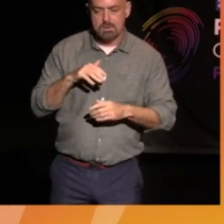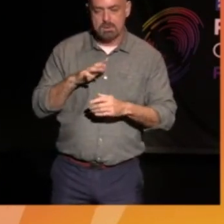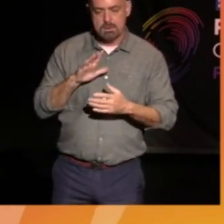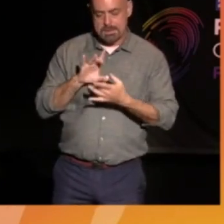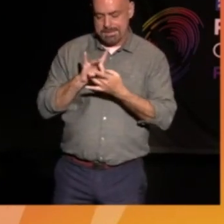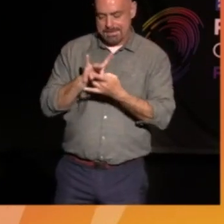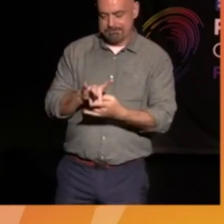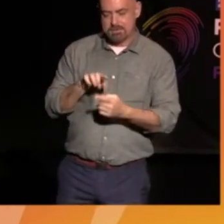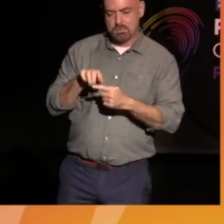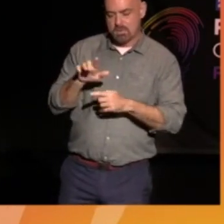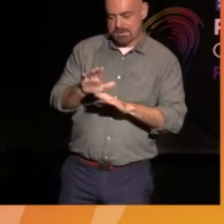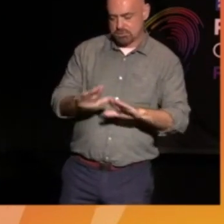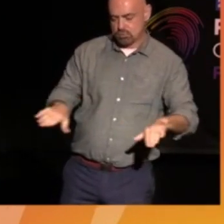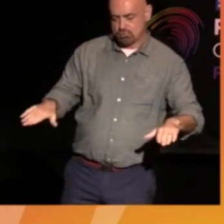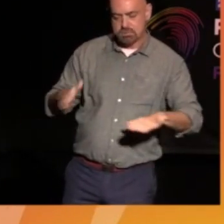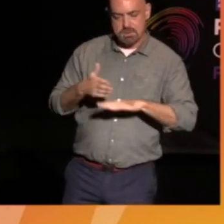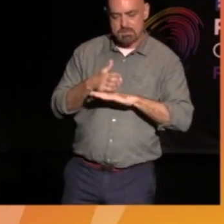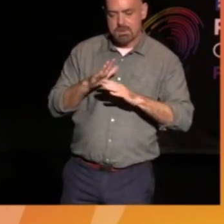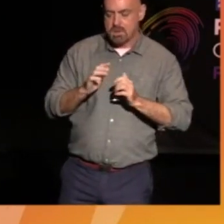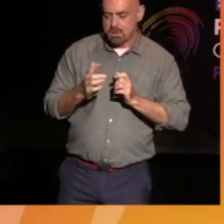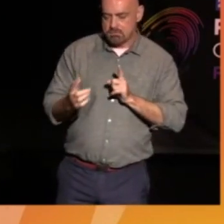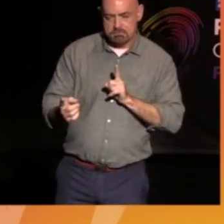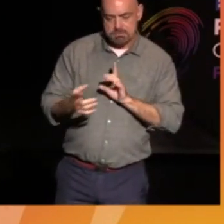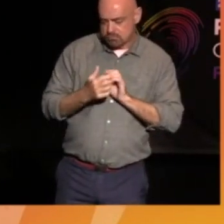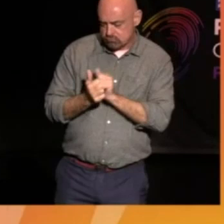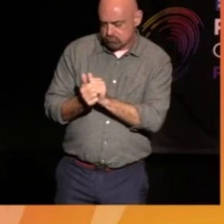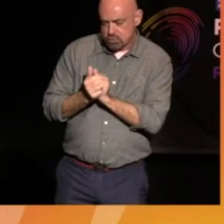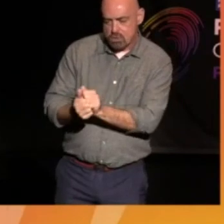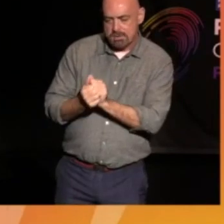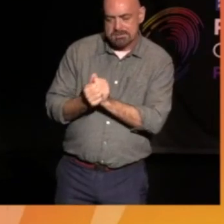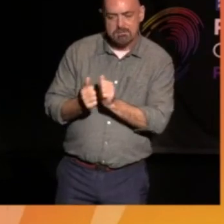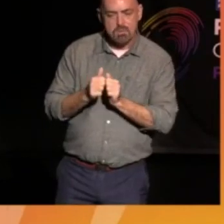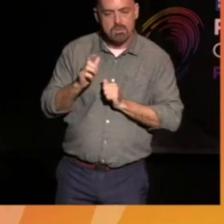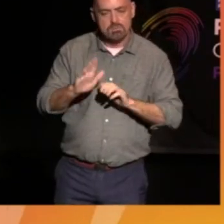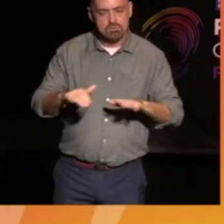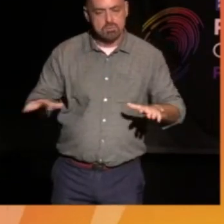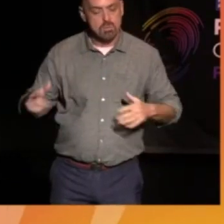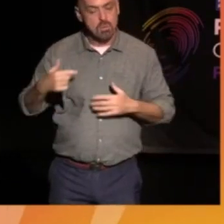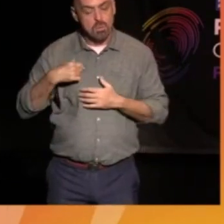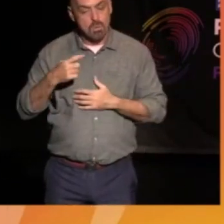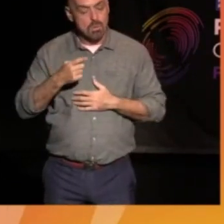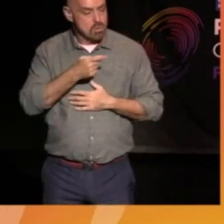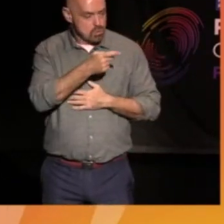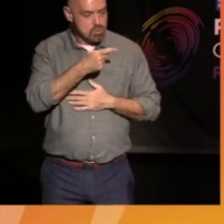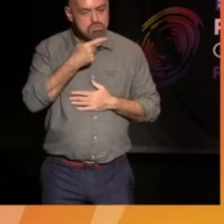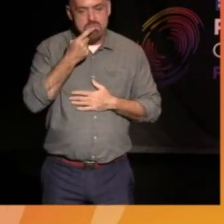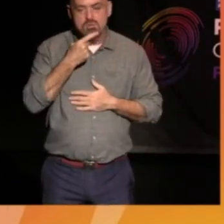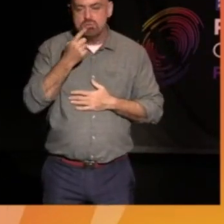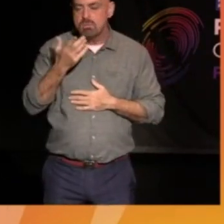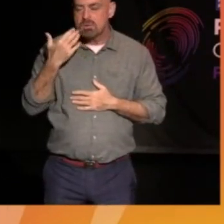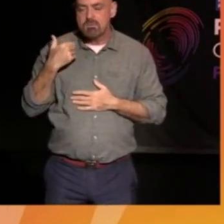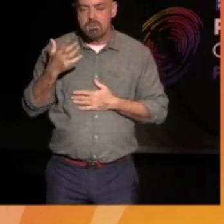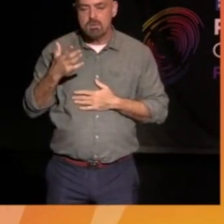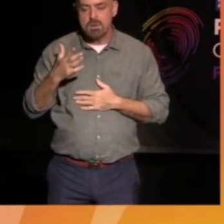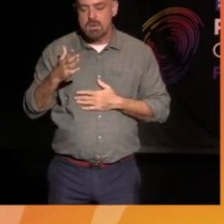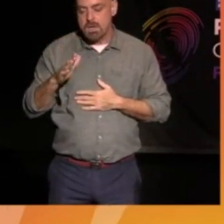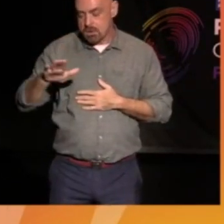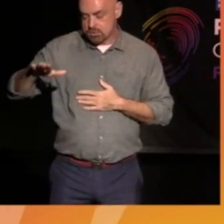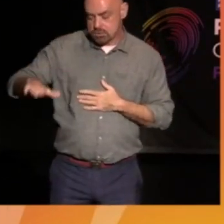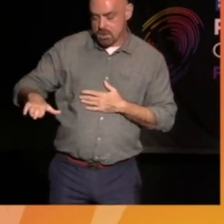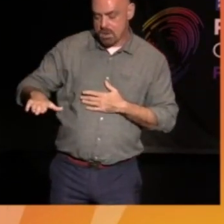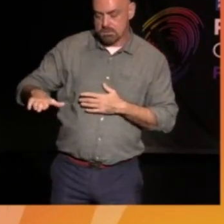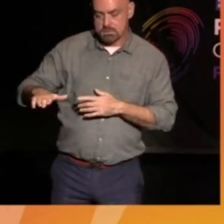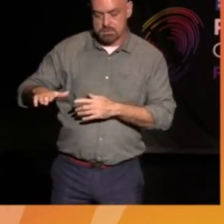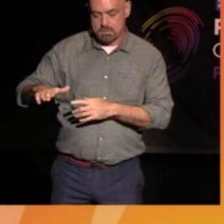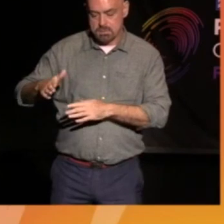issue and solidarity with children. And obviously you mentioned before that if it's a child doing the job, that's